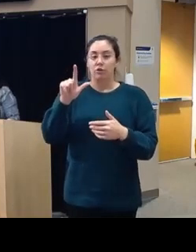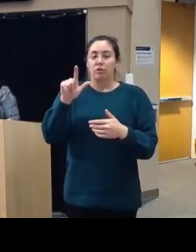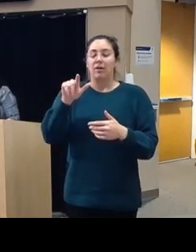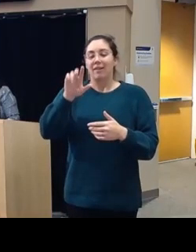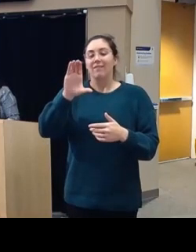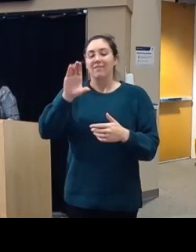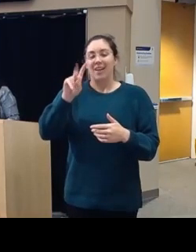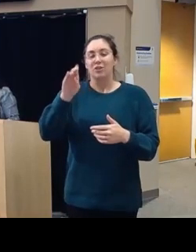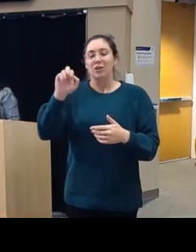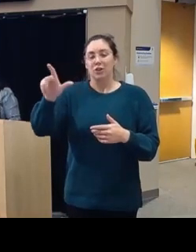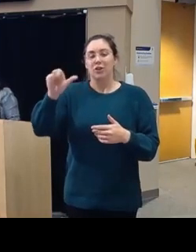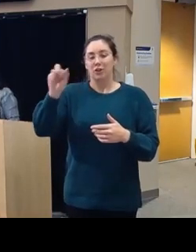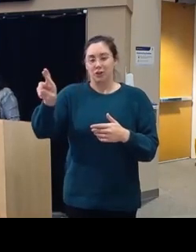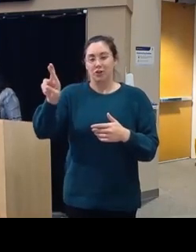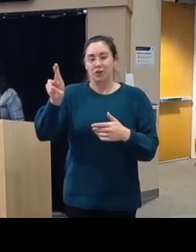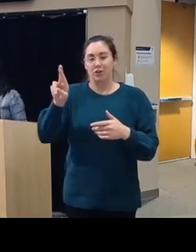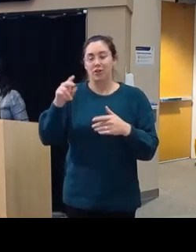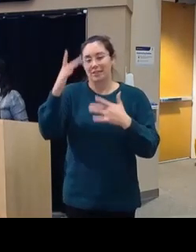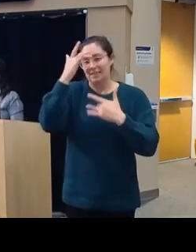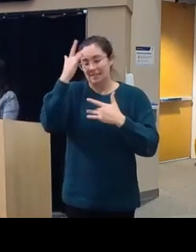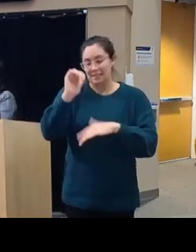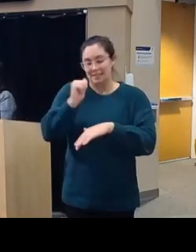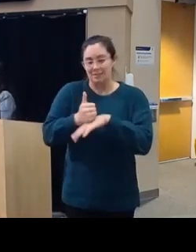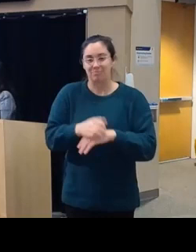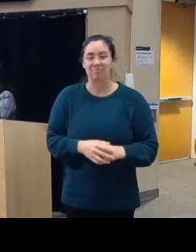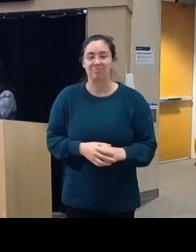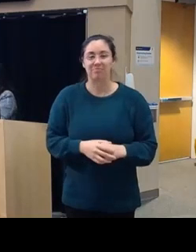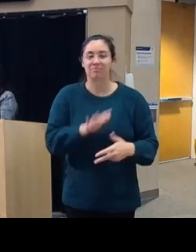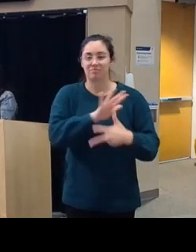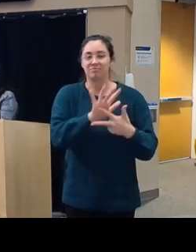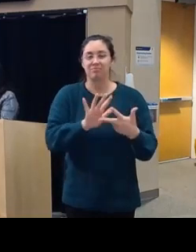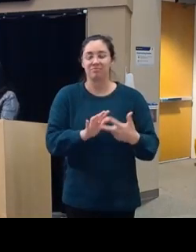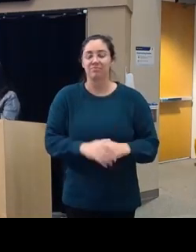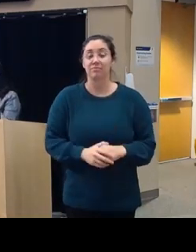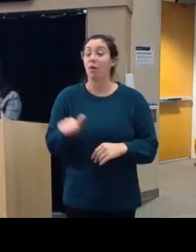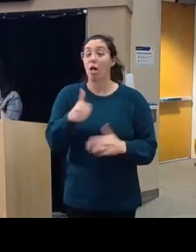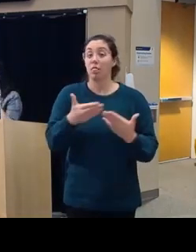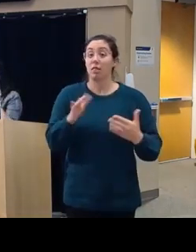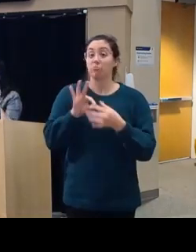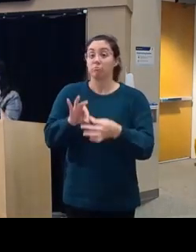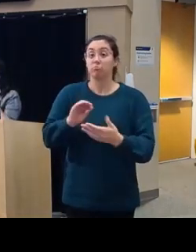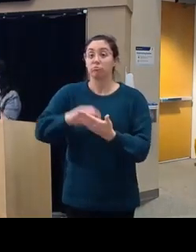you, okay. The other thing that we did with these projects is that